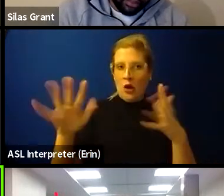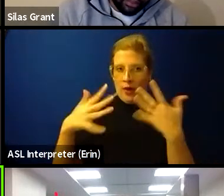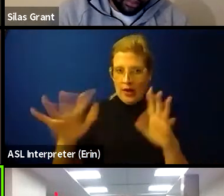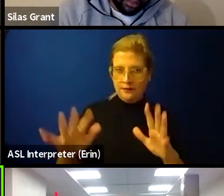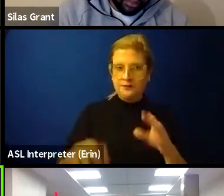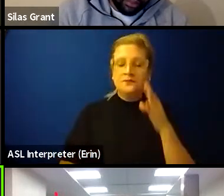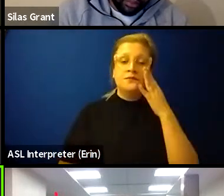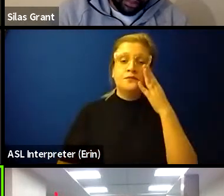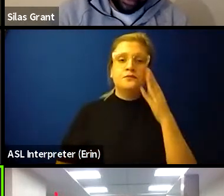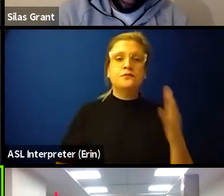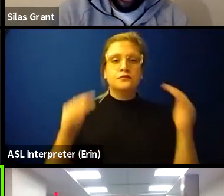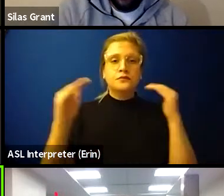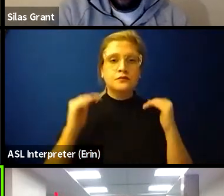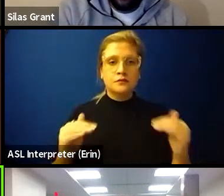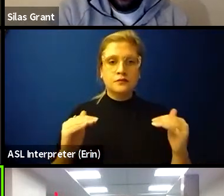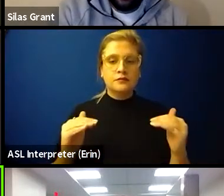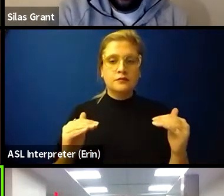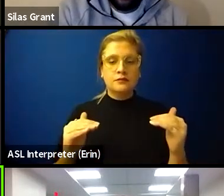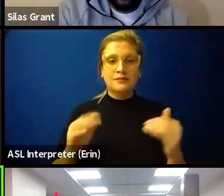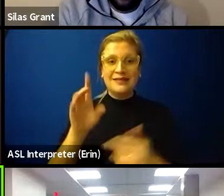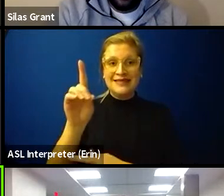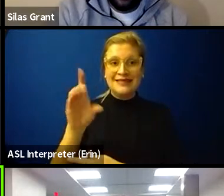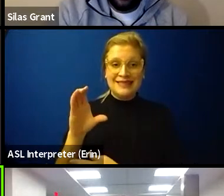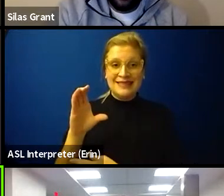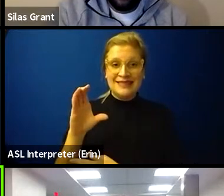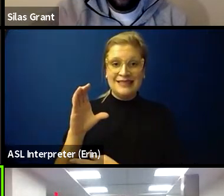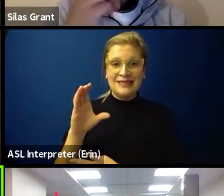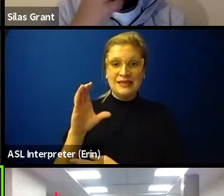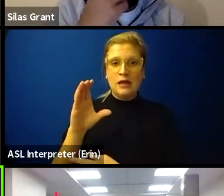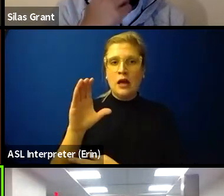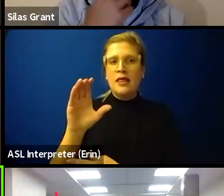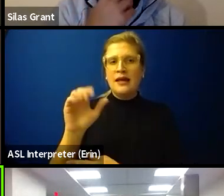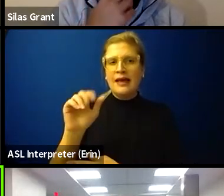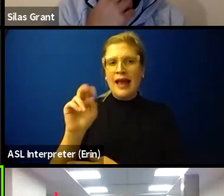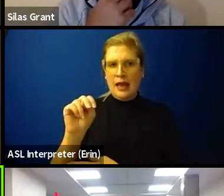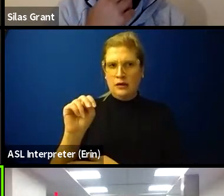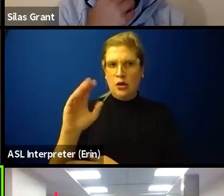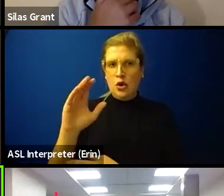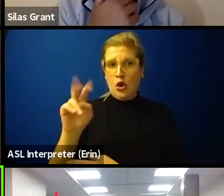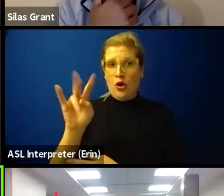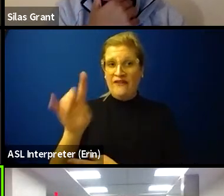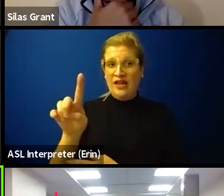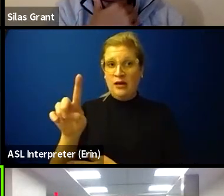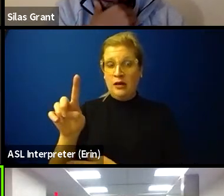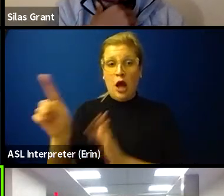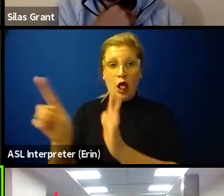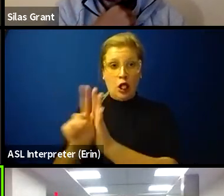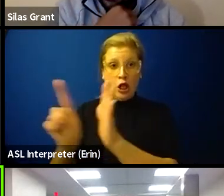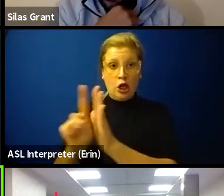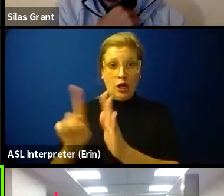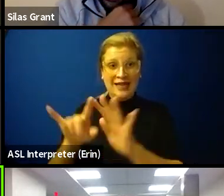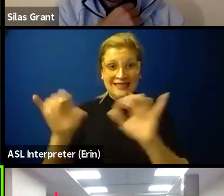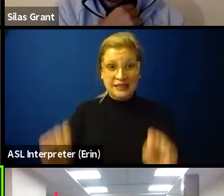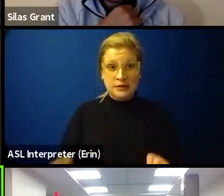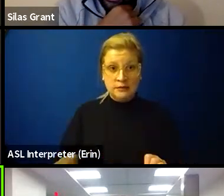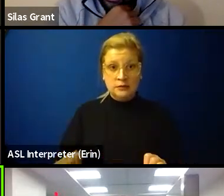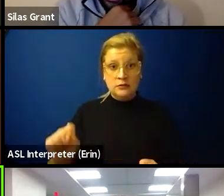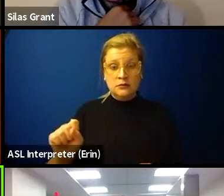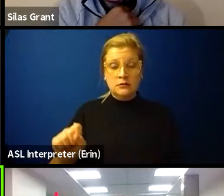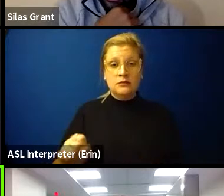on to the next update, the DC Can COVID alert notification. You guys have if you guys